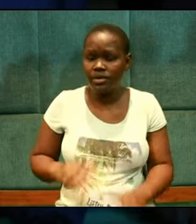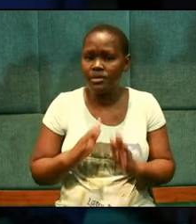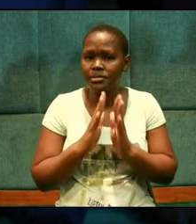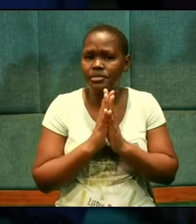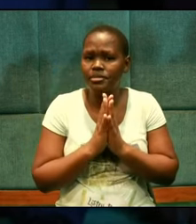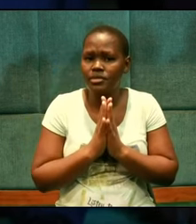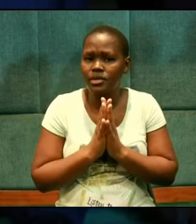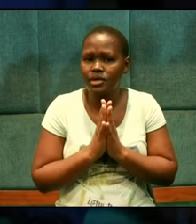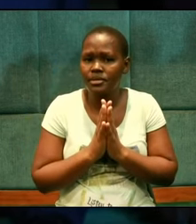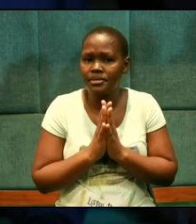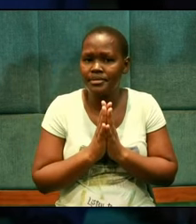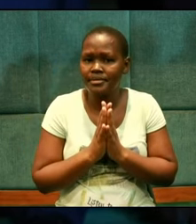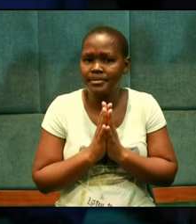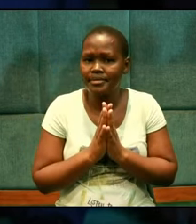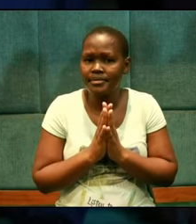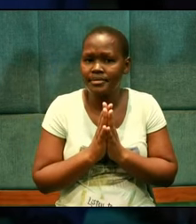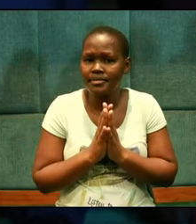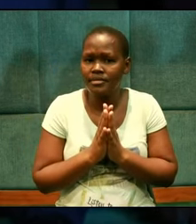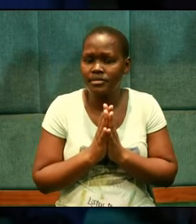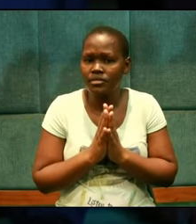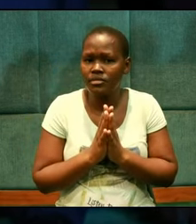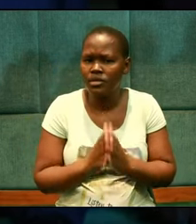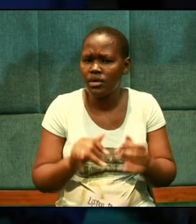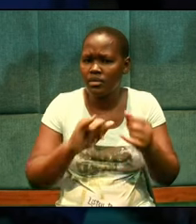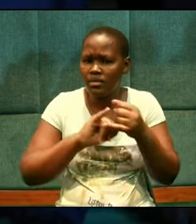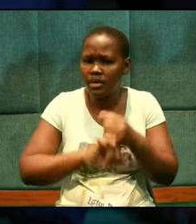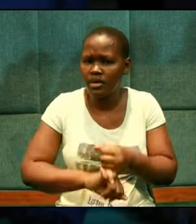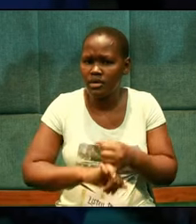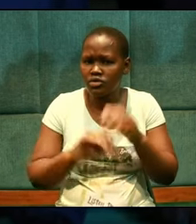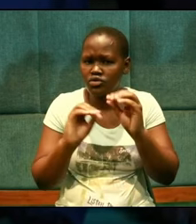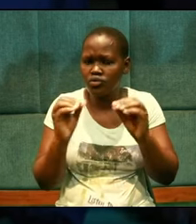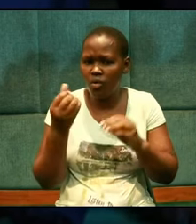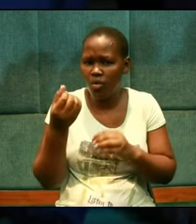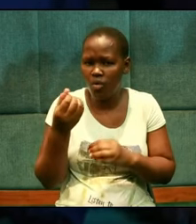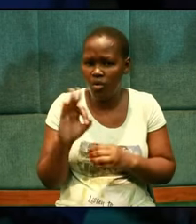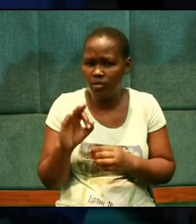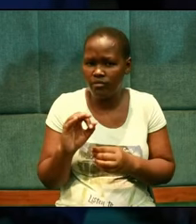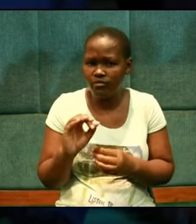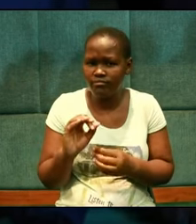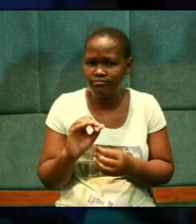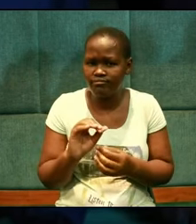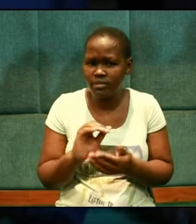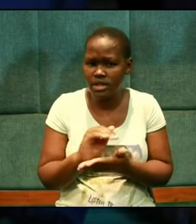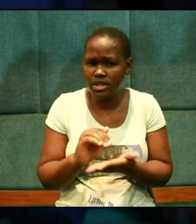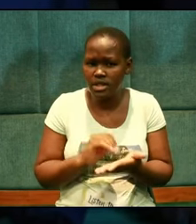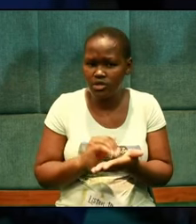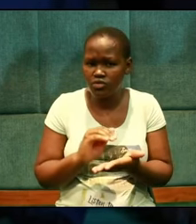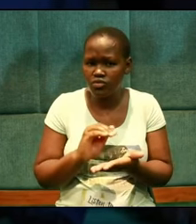none of the marriages of Nairobi Central Church will break.